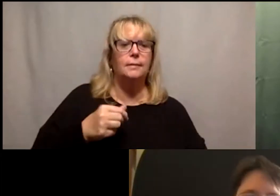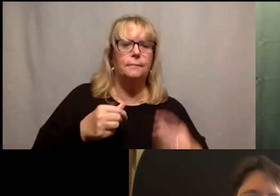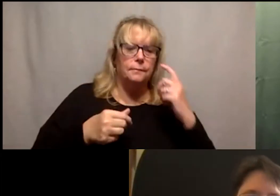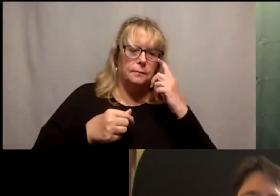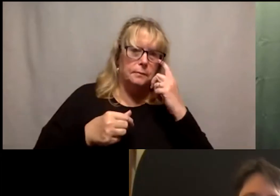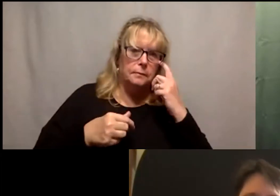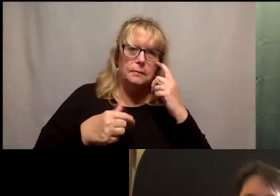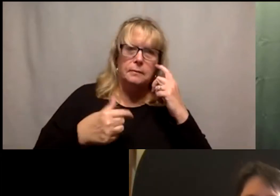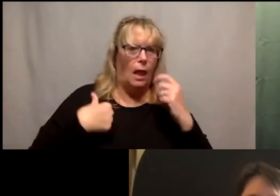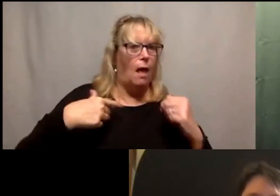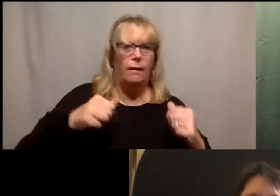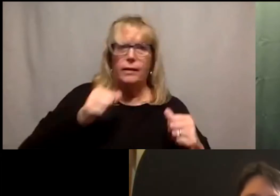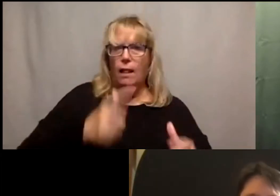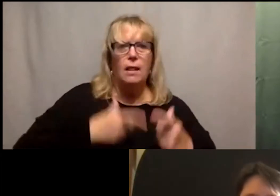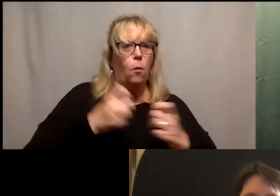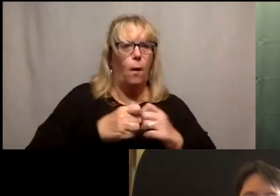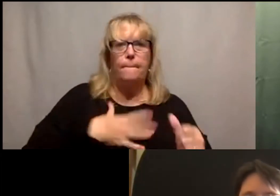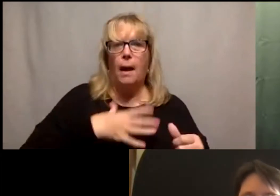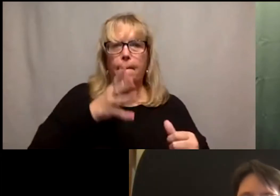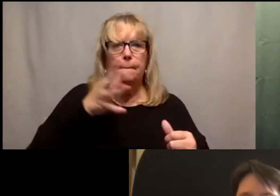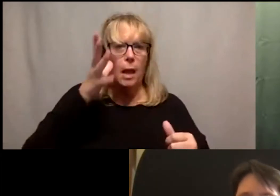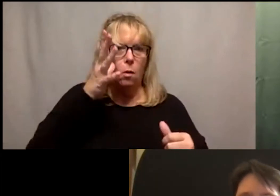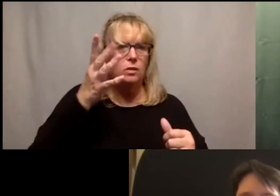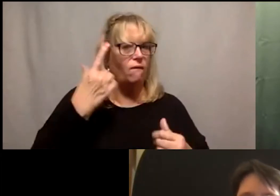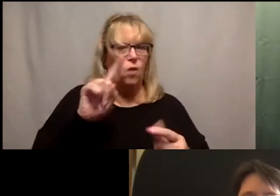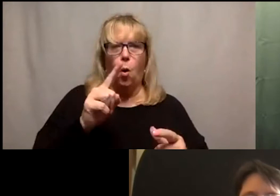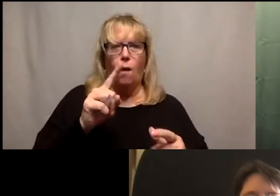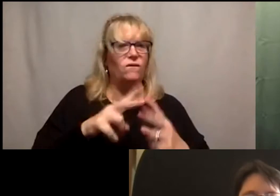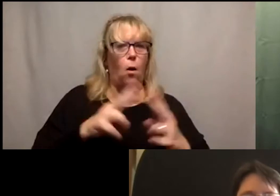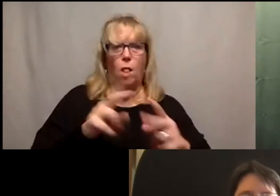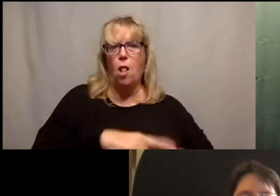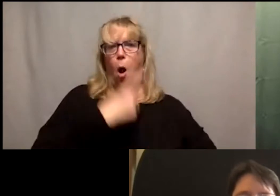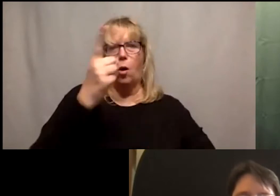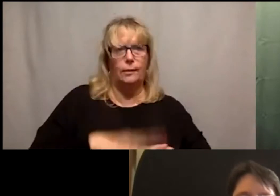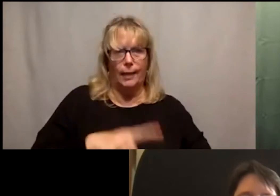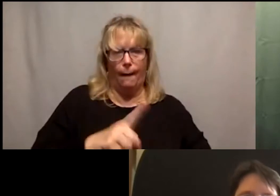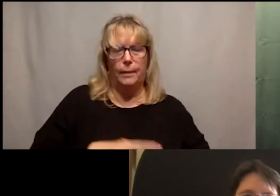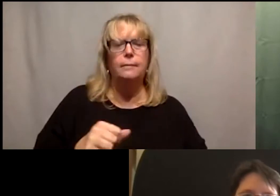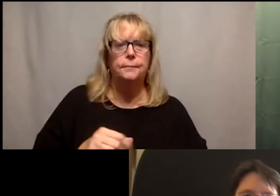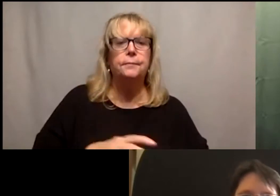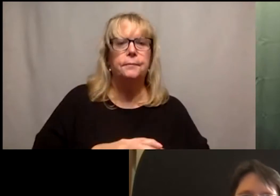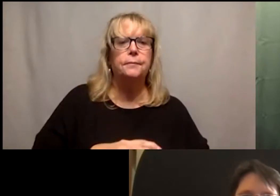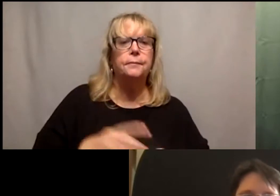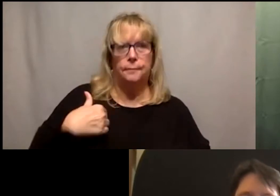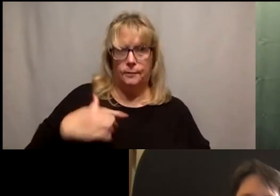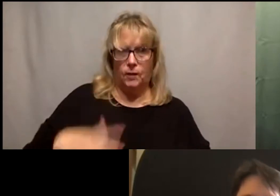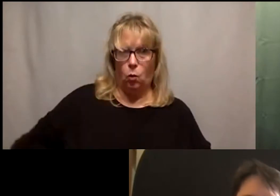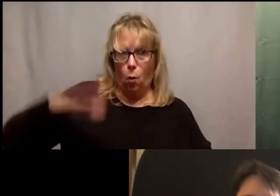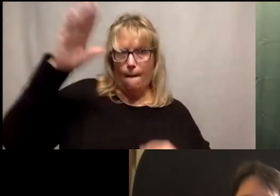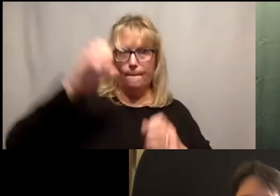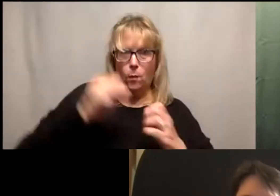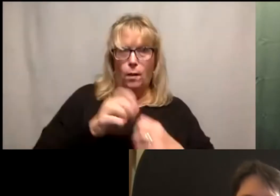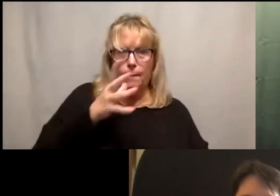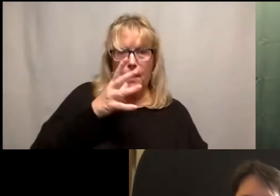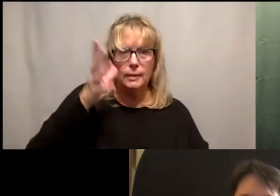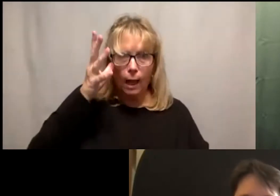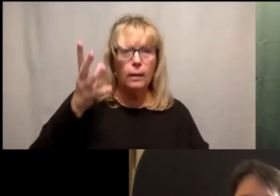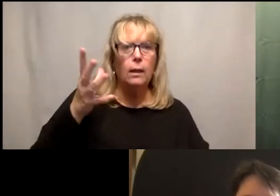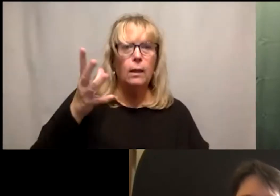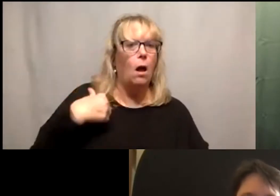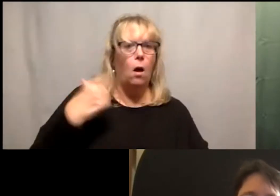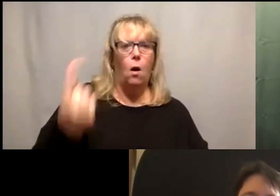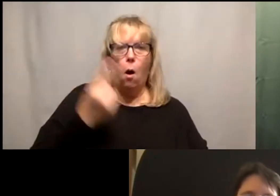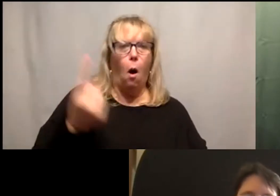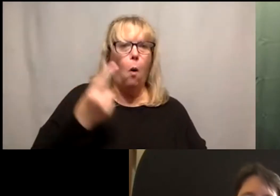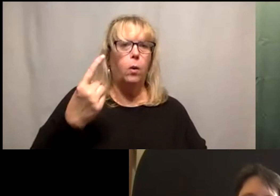haven't lived with my parents in a long time. Um, Growing up with them, I've always had my hearing